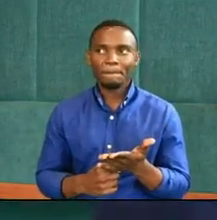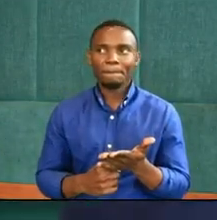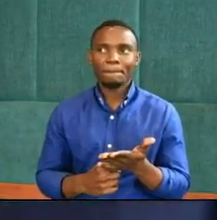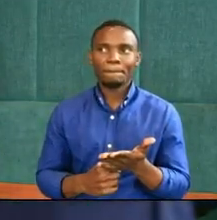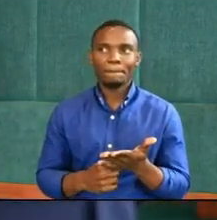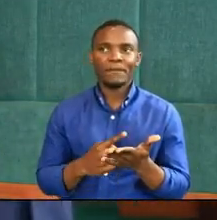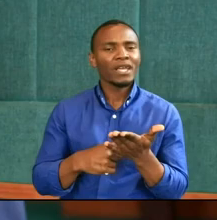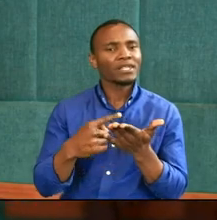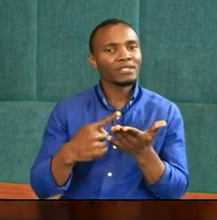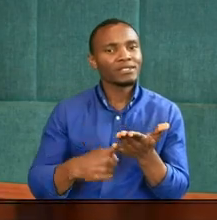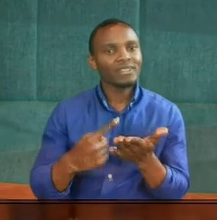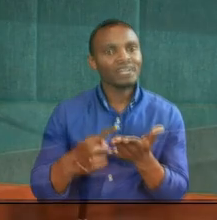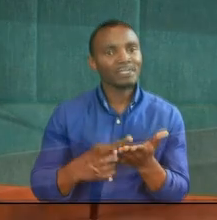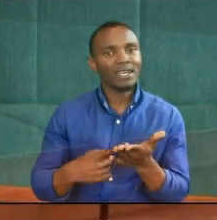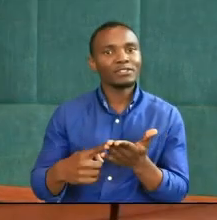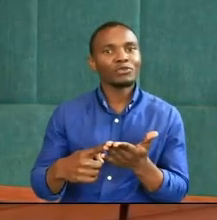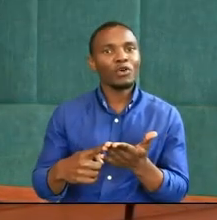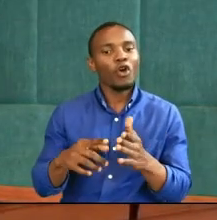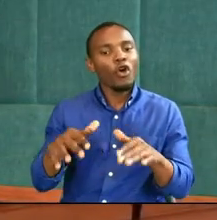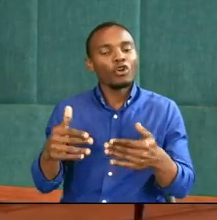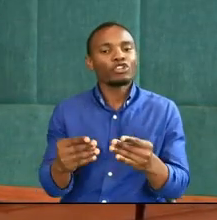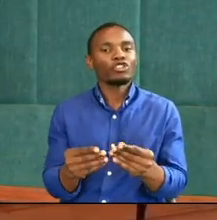a challenge.